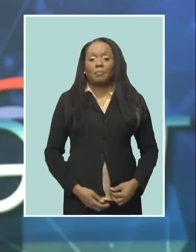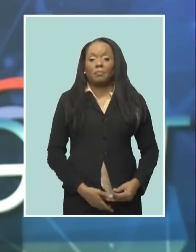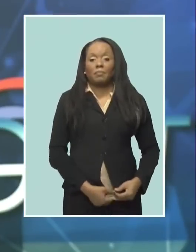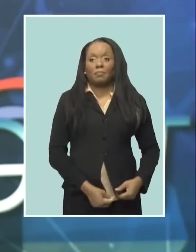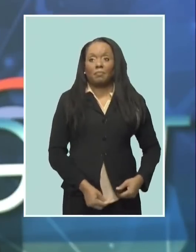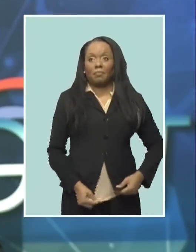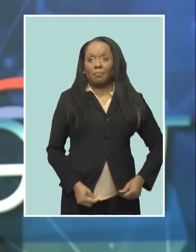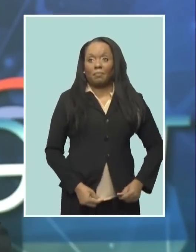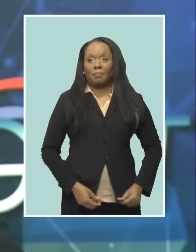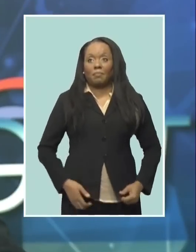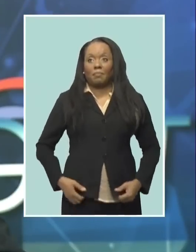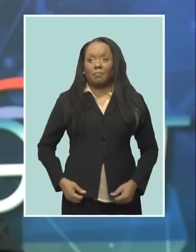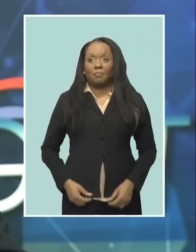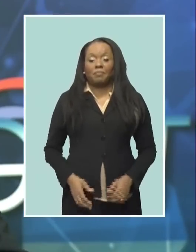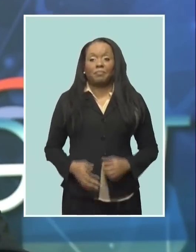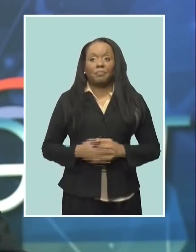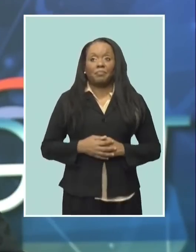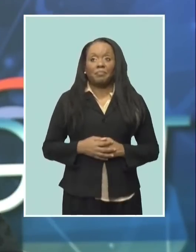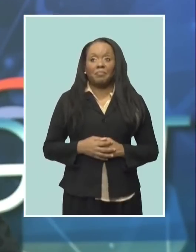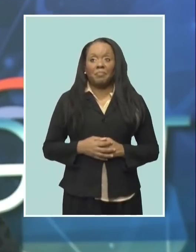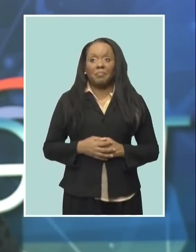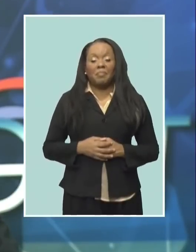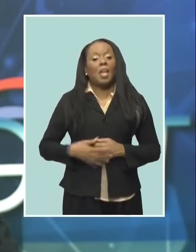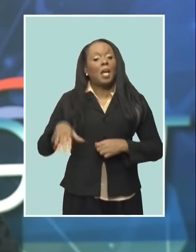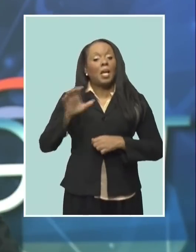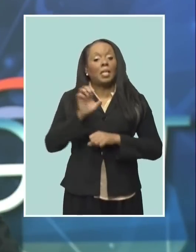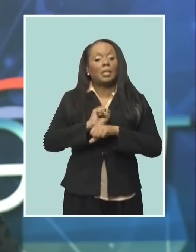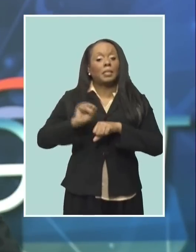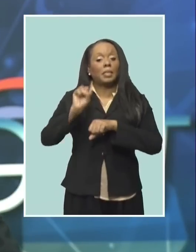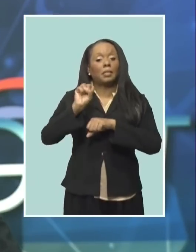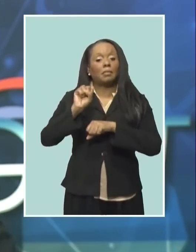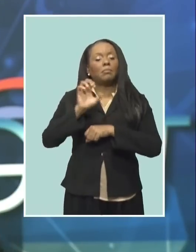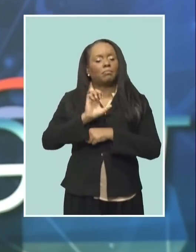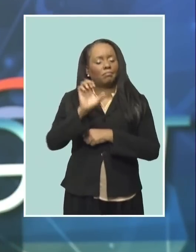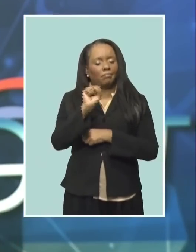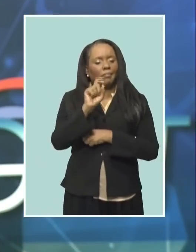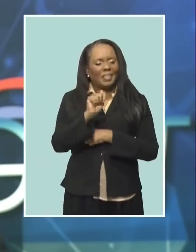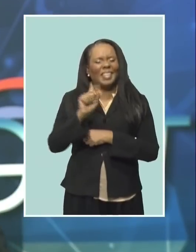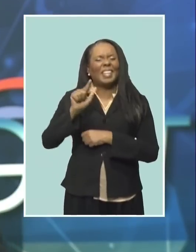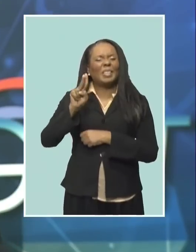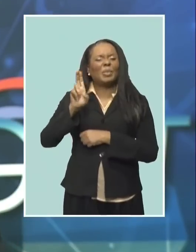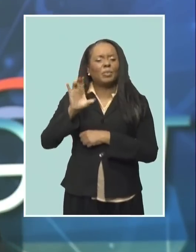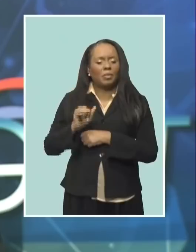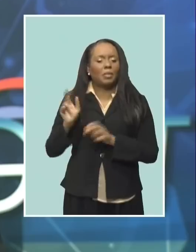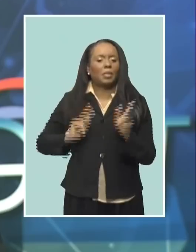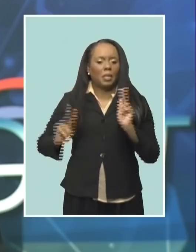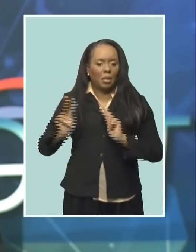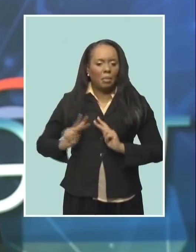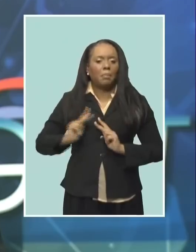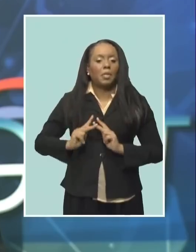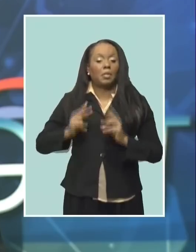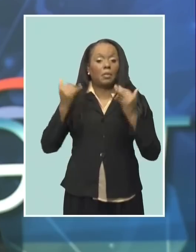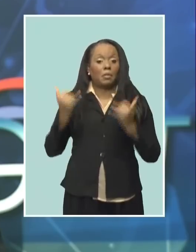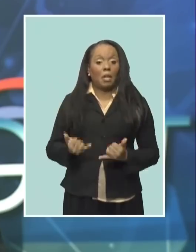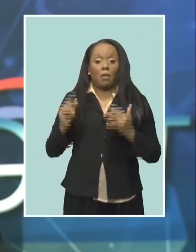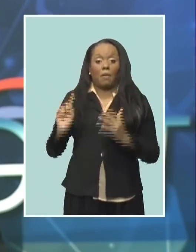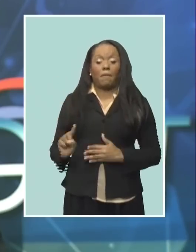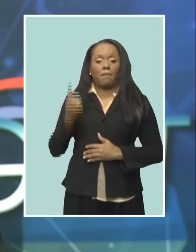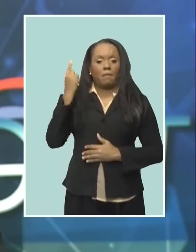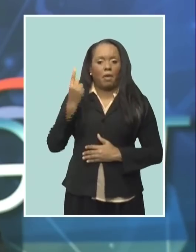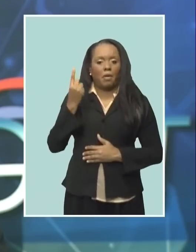Lucie residents are being encouraged to attend activities planned this month as that parish kicks off the Regathering